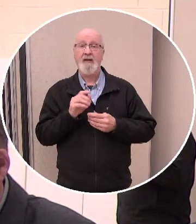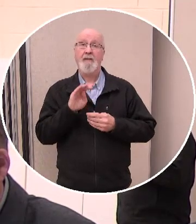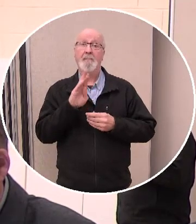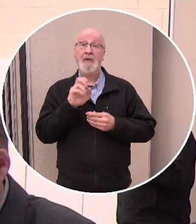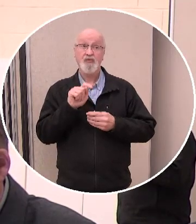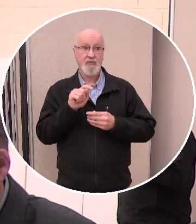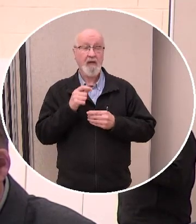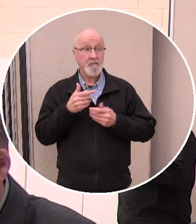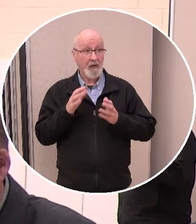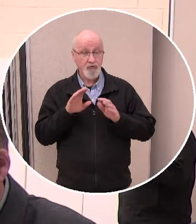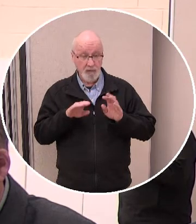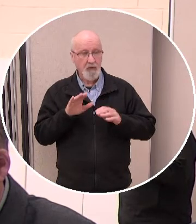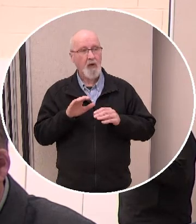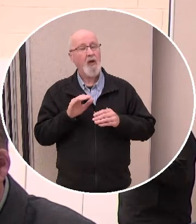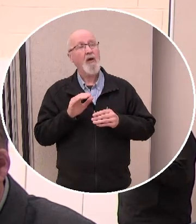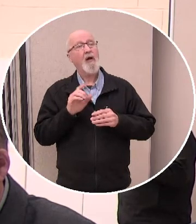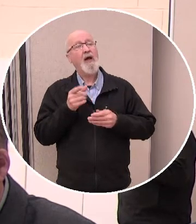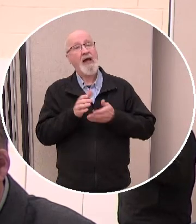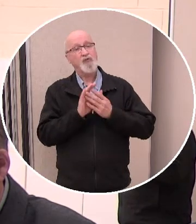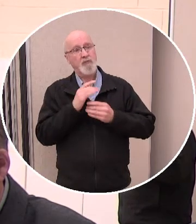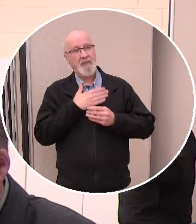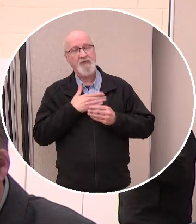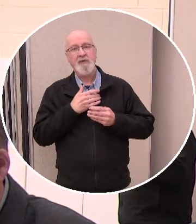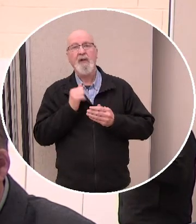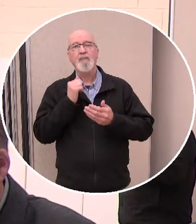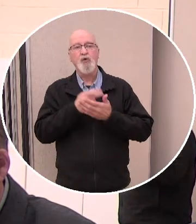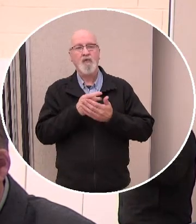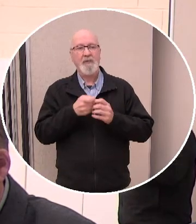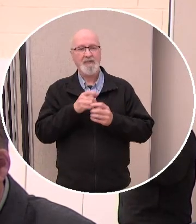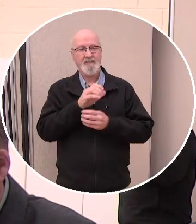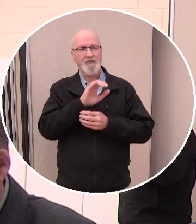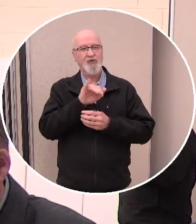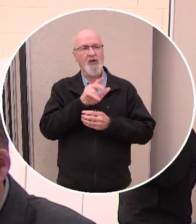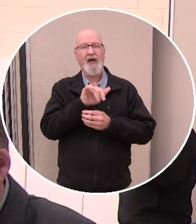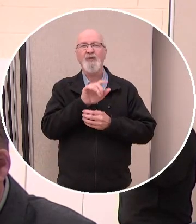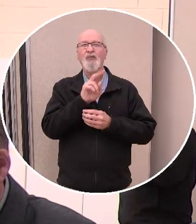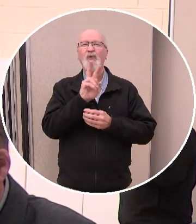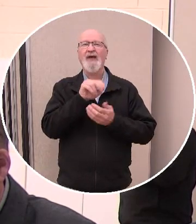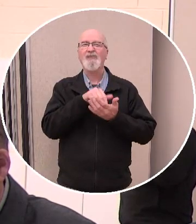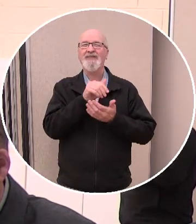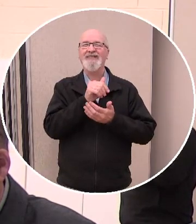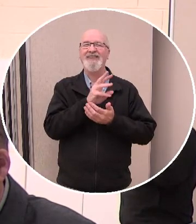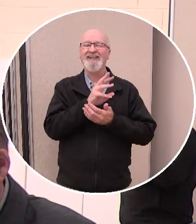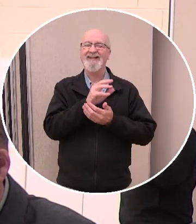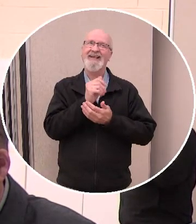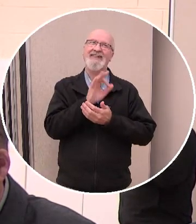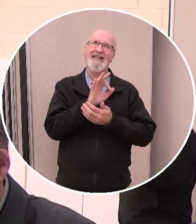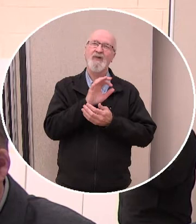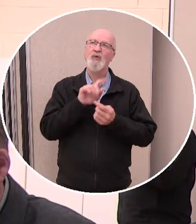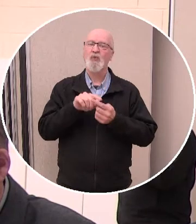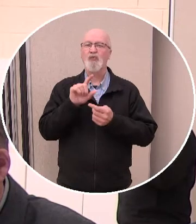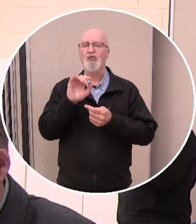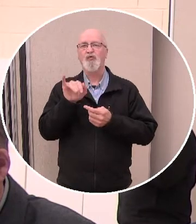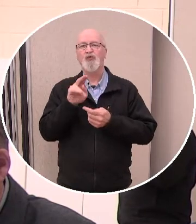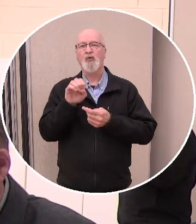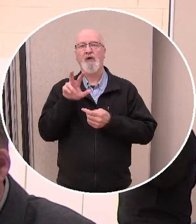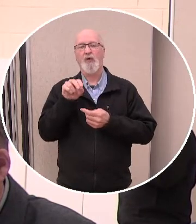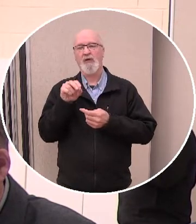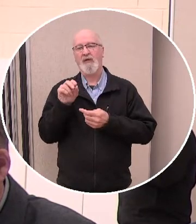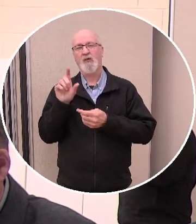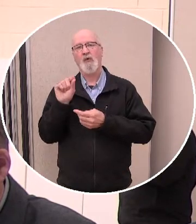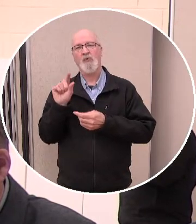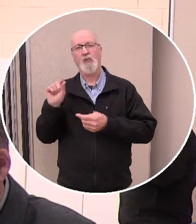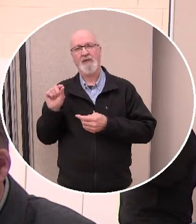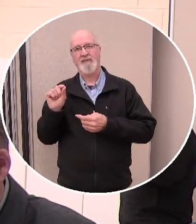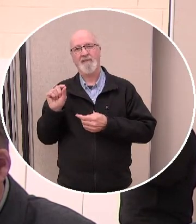budget for the 12-month period from July 1st, 2019 to June 30th, 2020